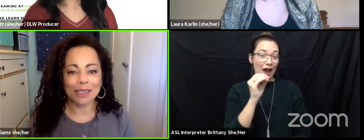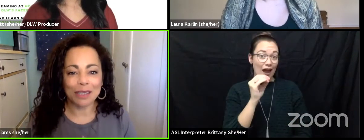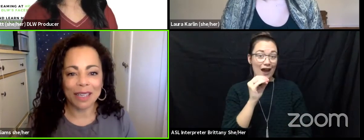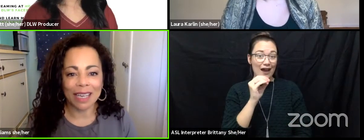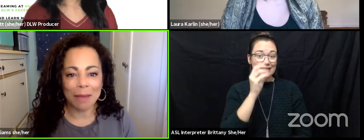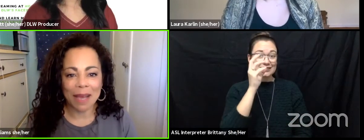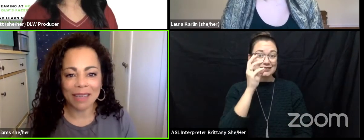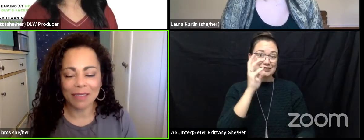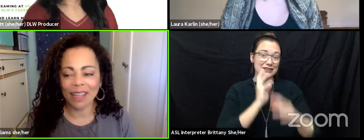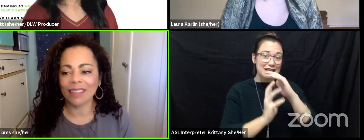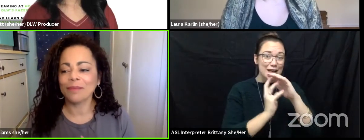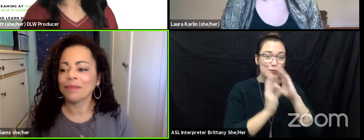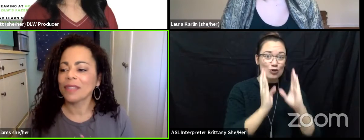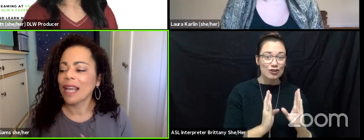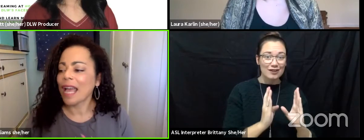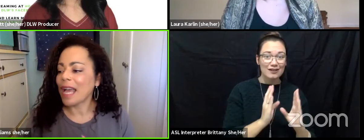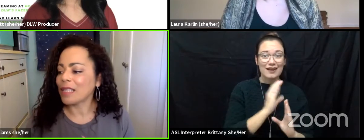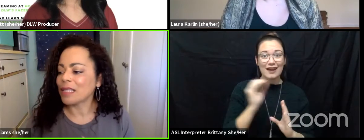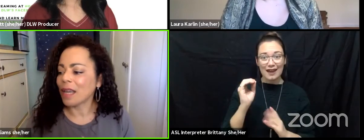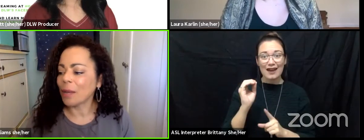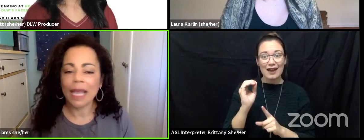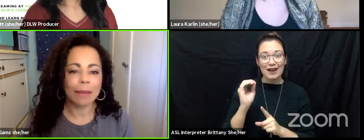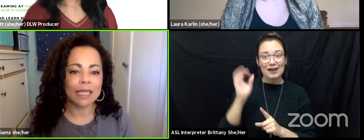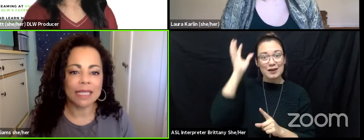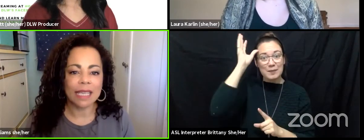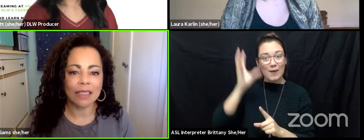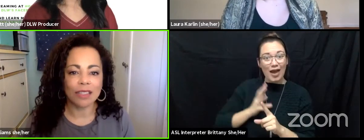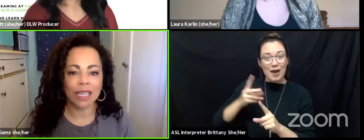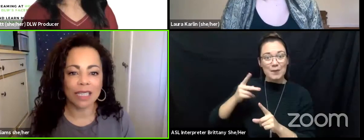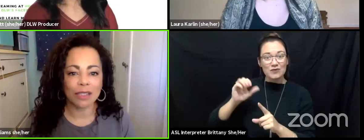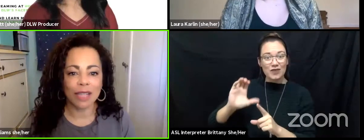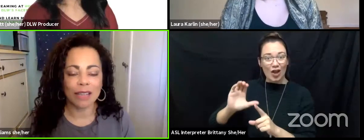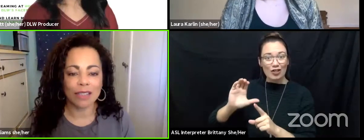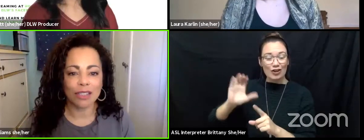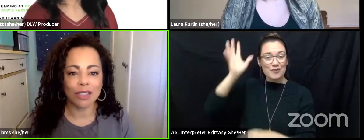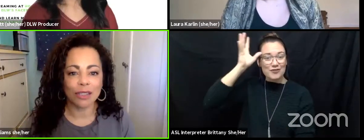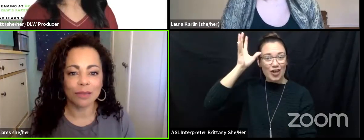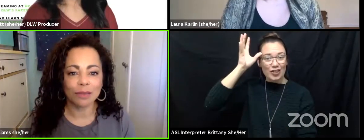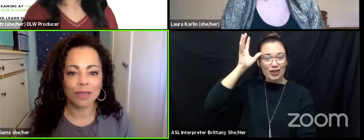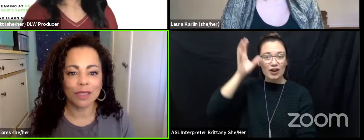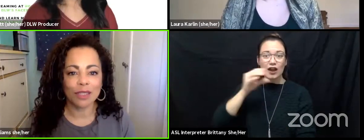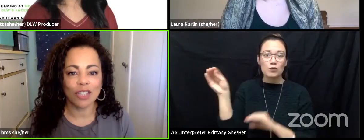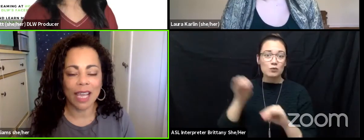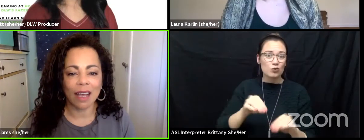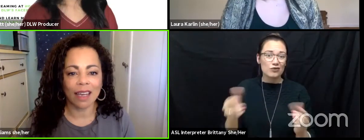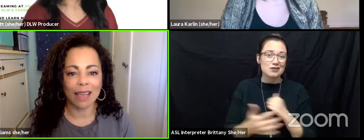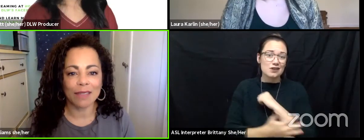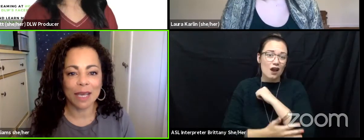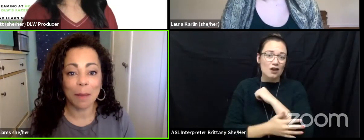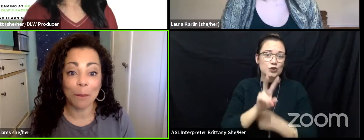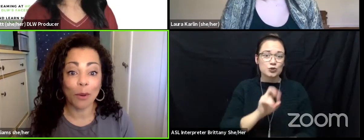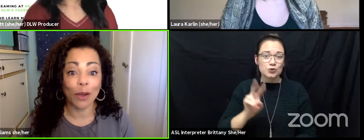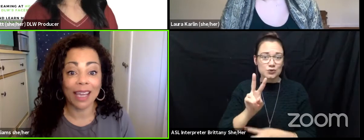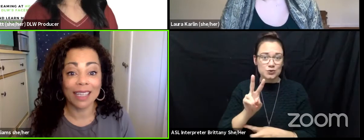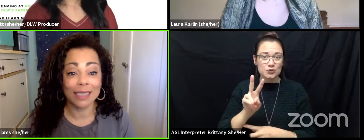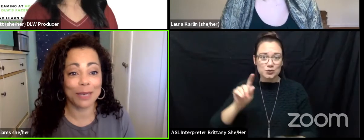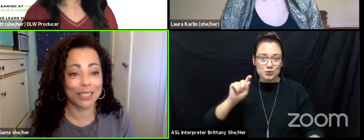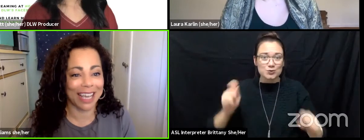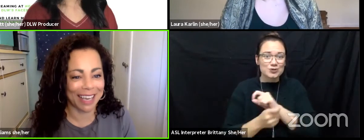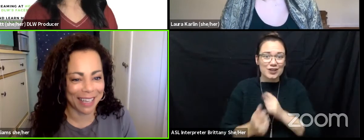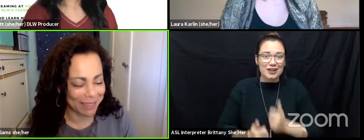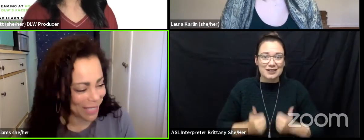the mother of a young man of color. And we came to this country in 2002 to shake our lives up. And boy,